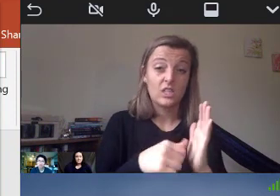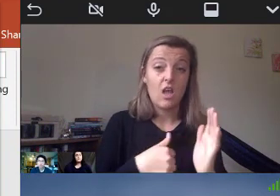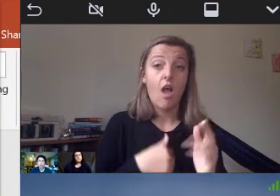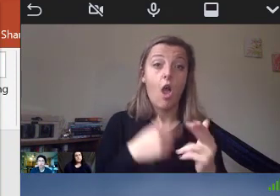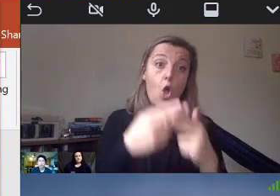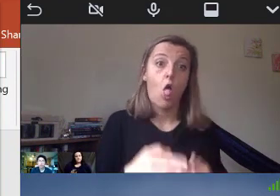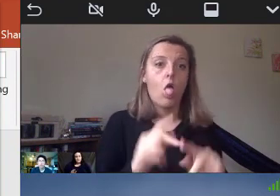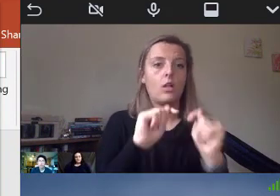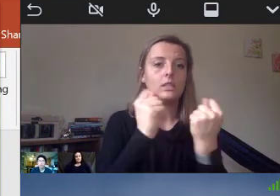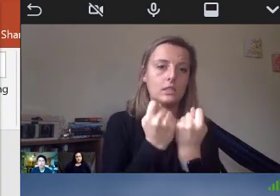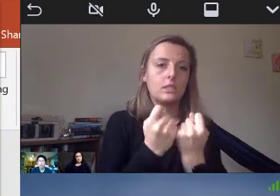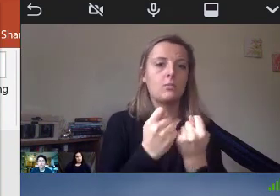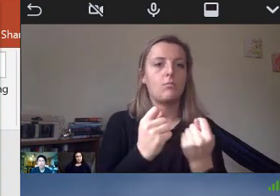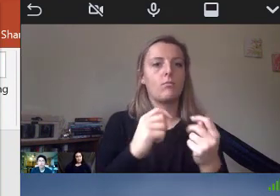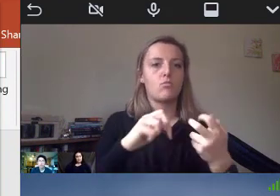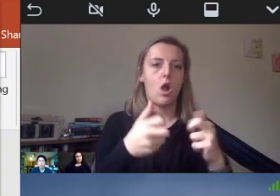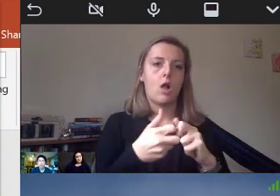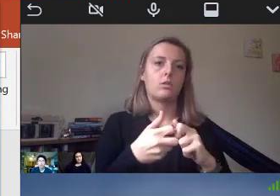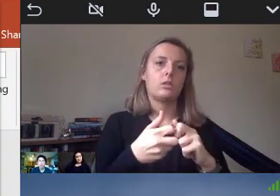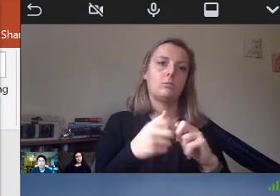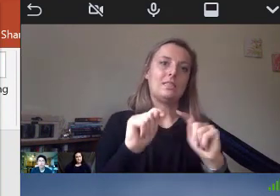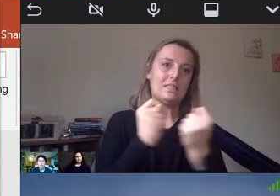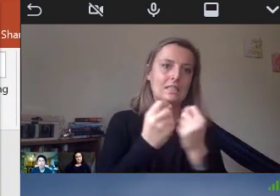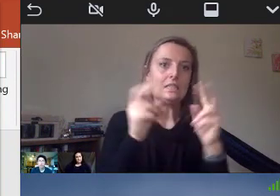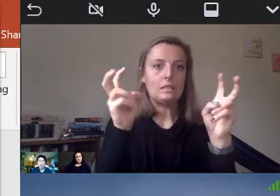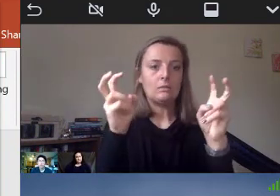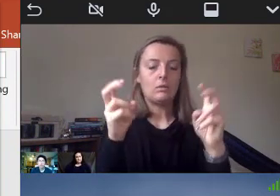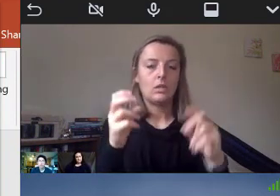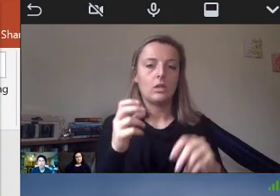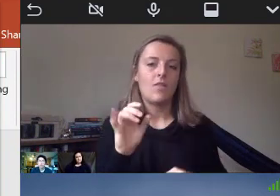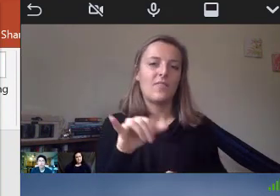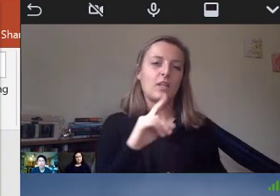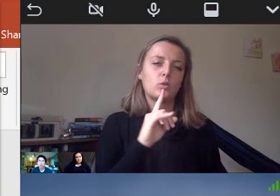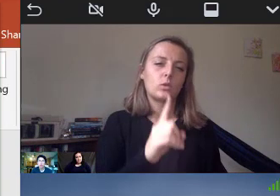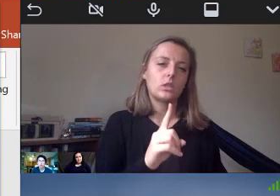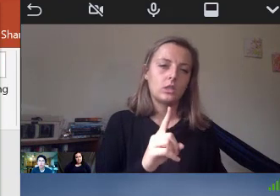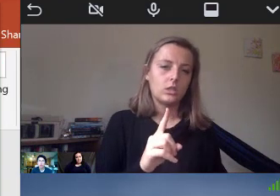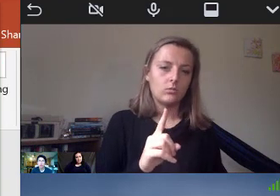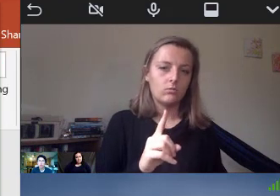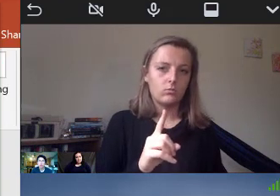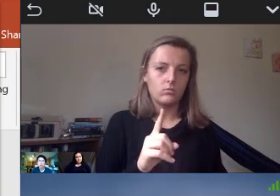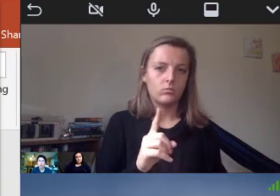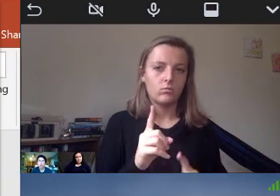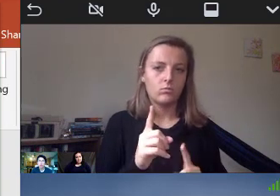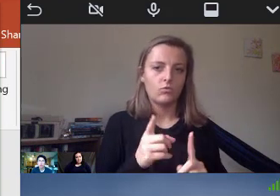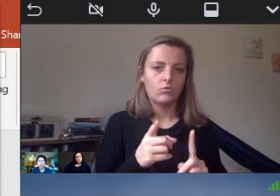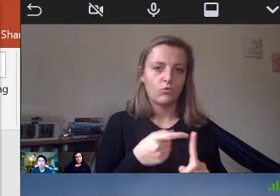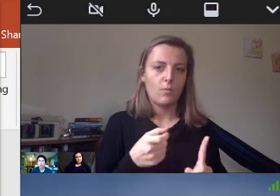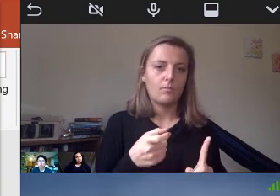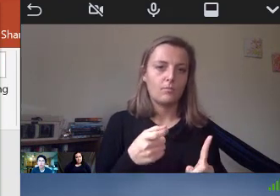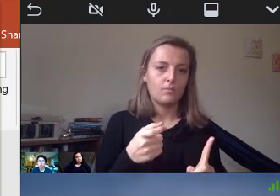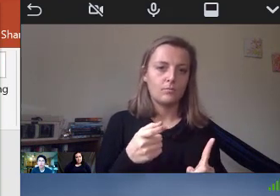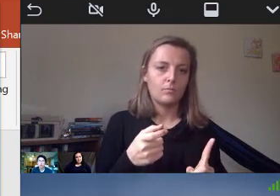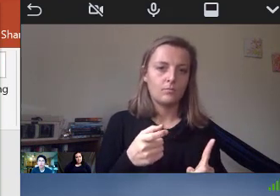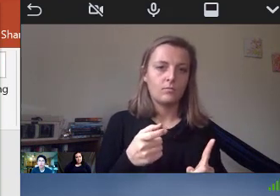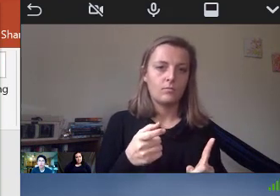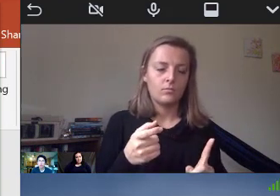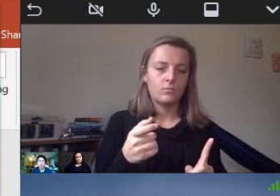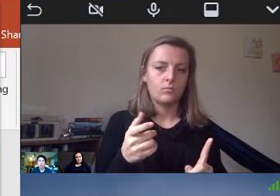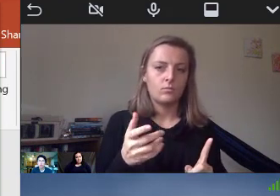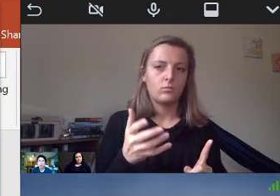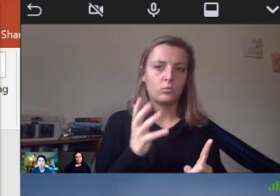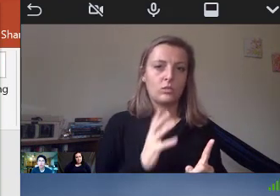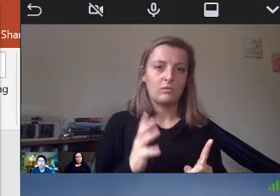from, or the words that people are using from previous iterations of the class, where on the Thursday